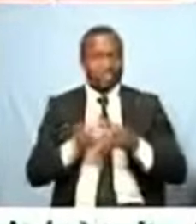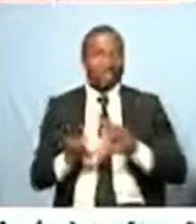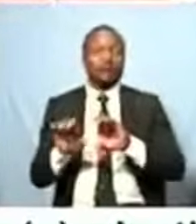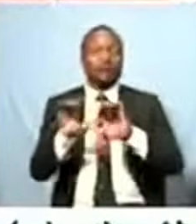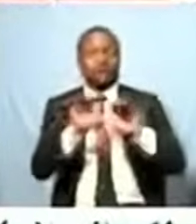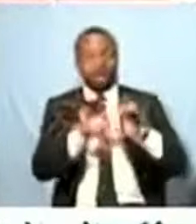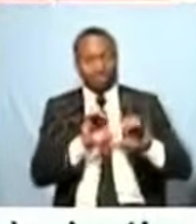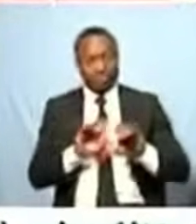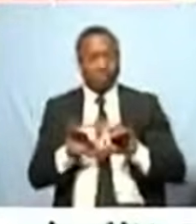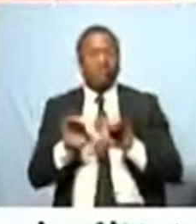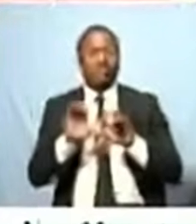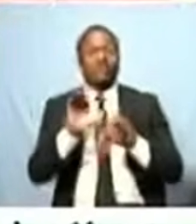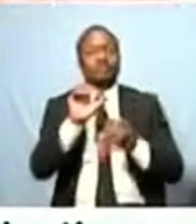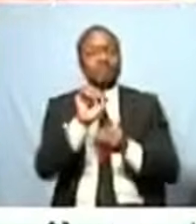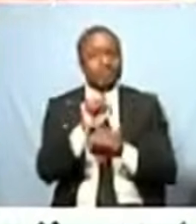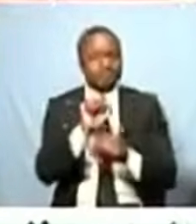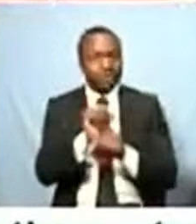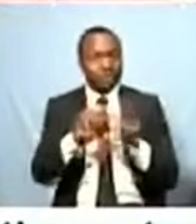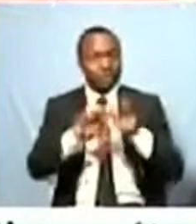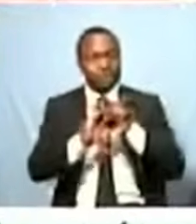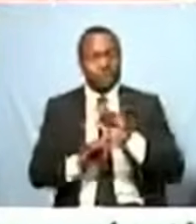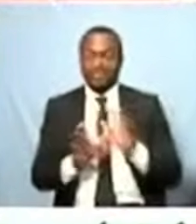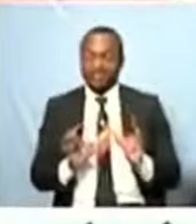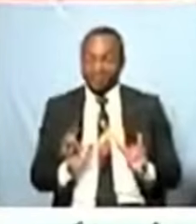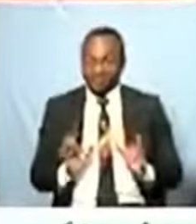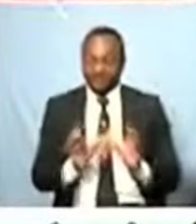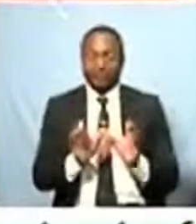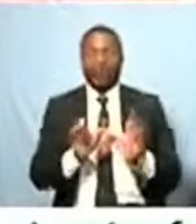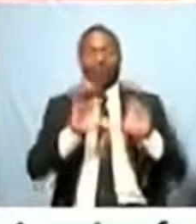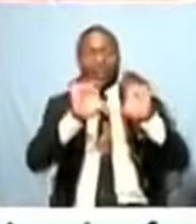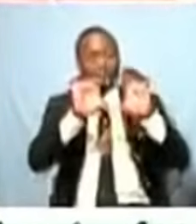the civil works under force account